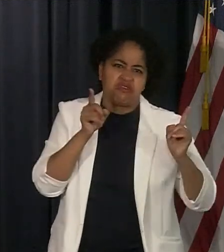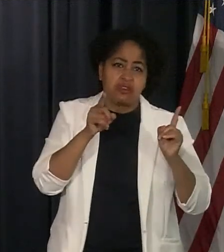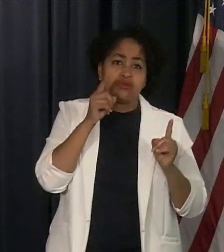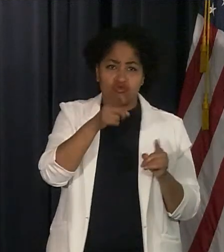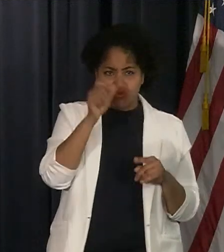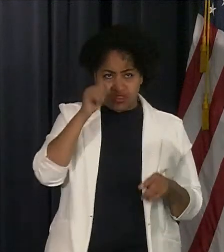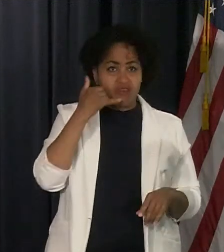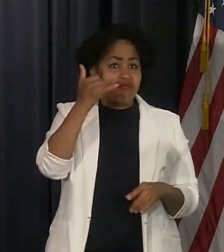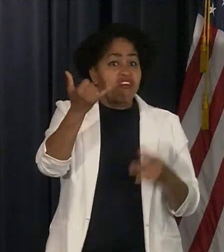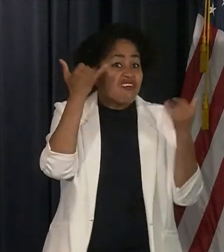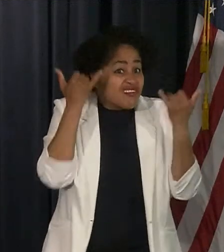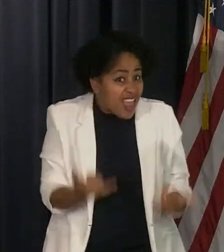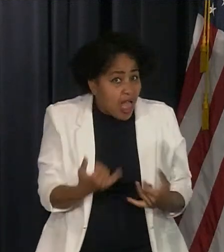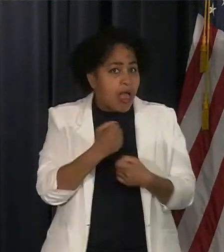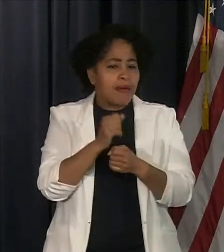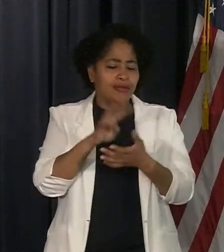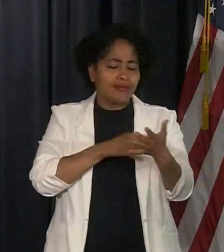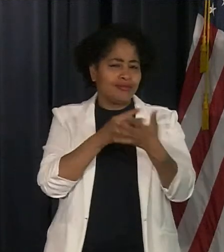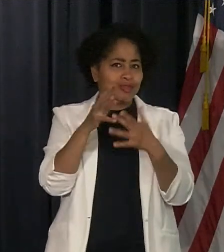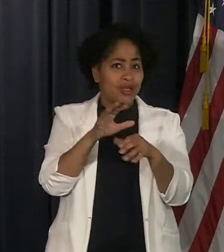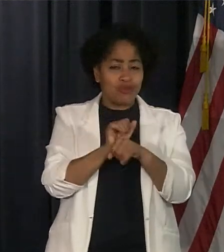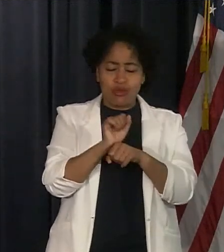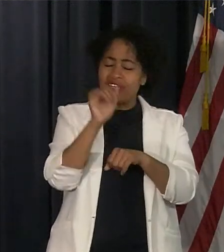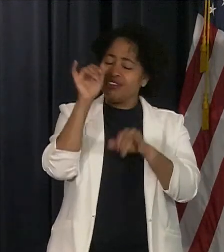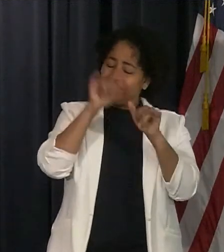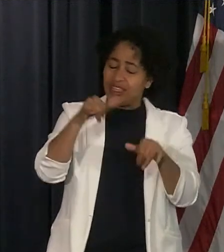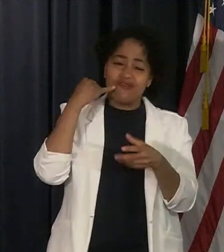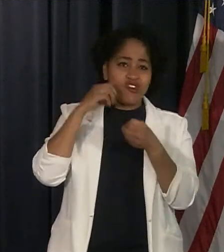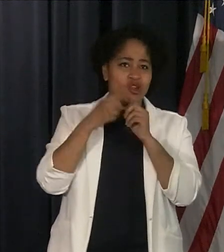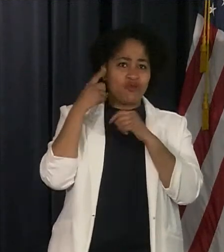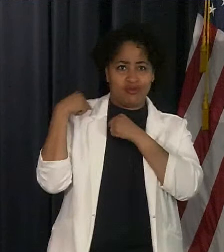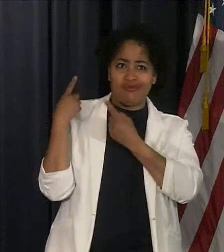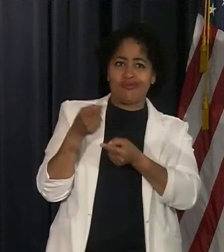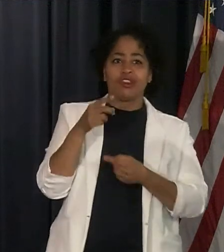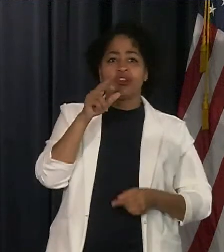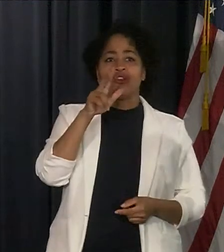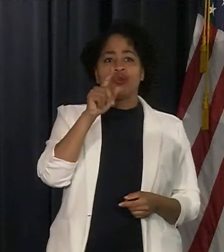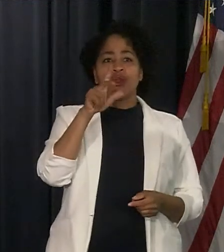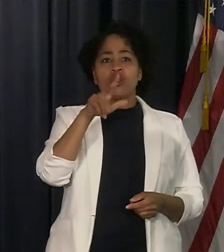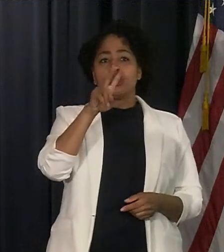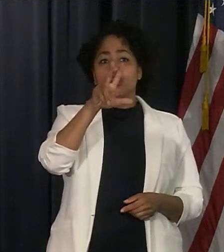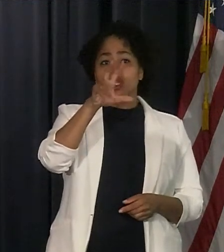you can call right now, same phone number we've used for the last year,